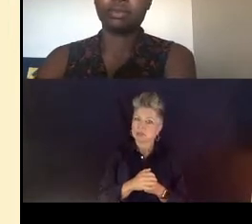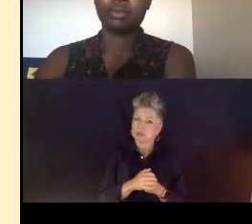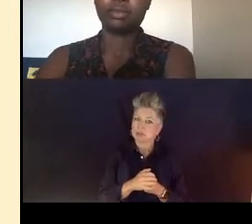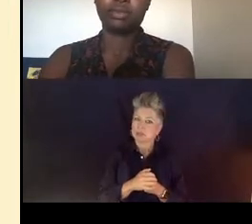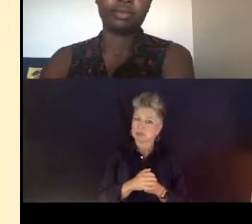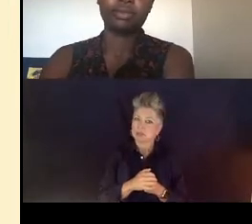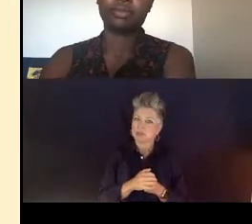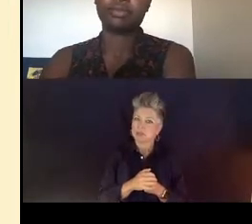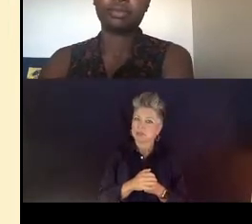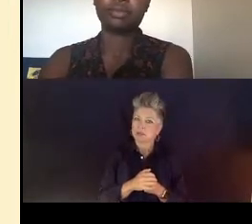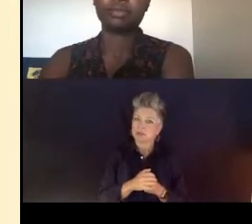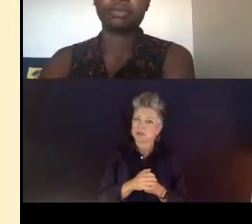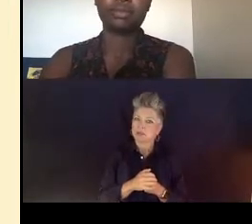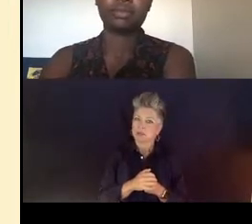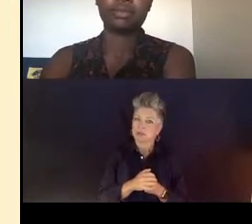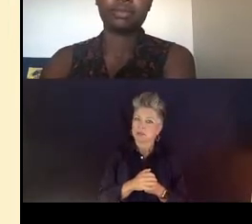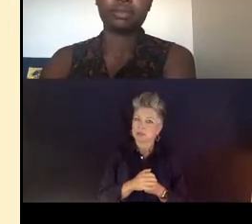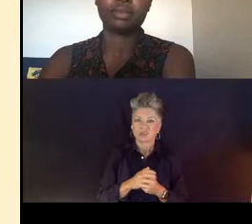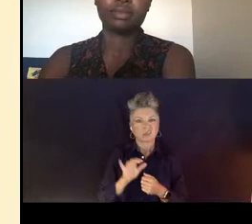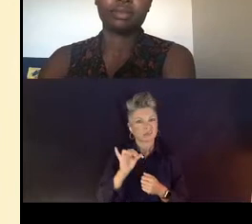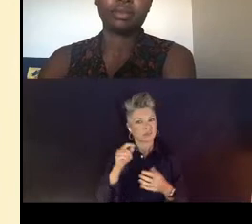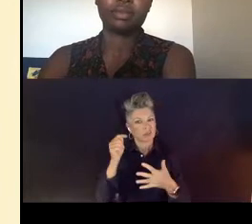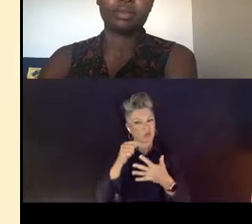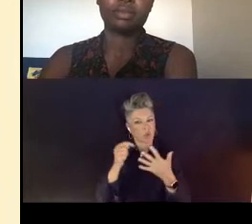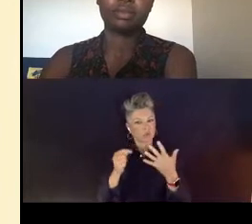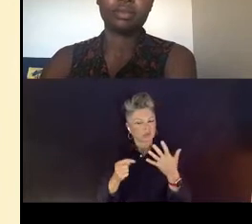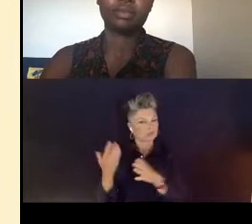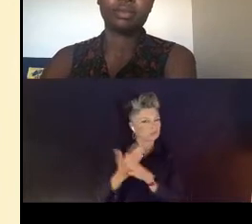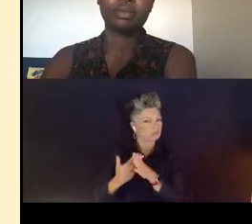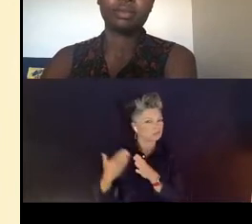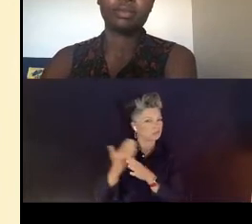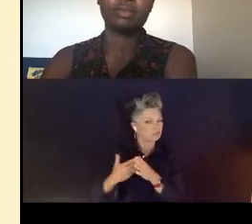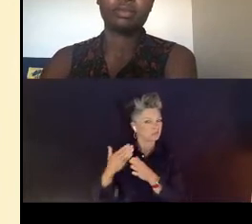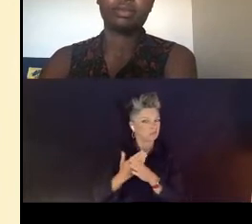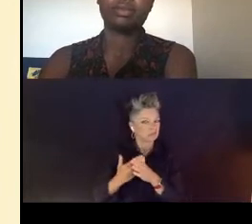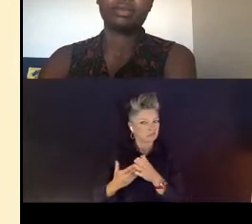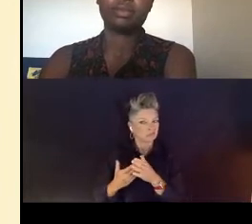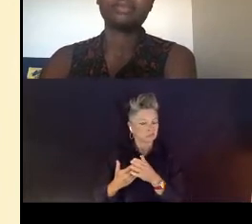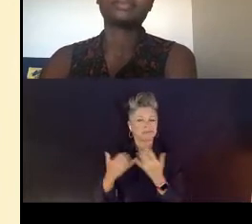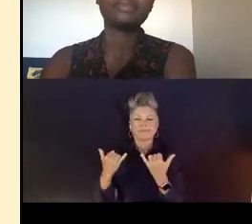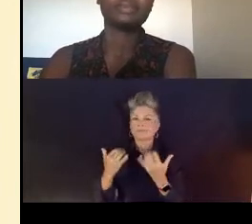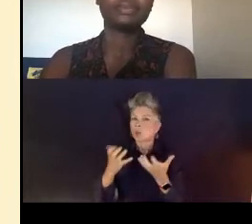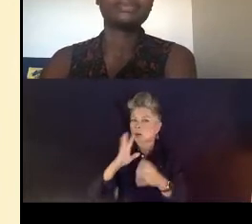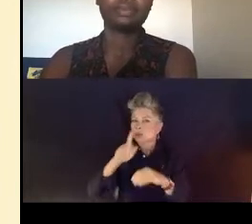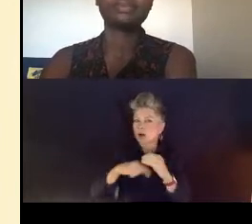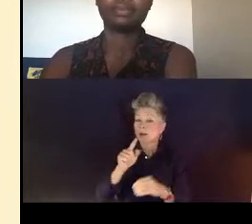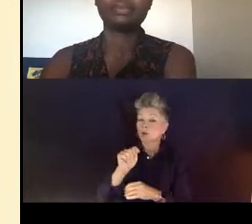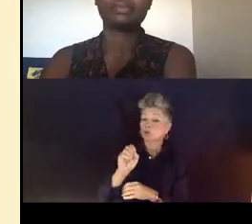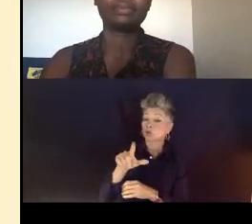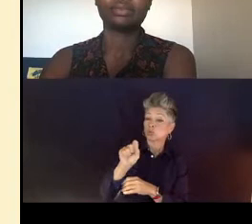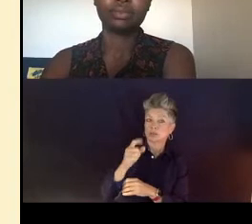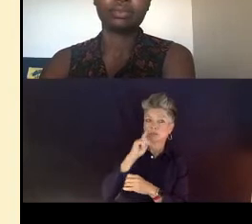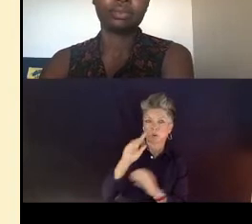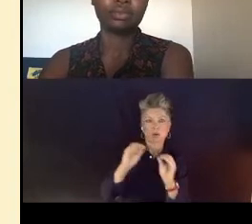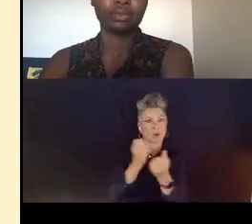are kind of like that thorn in our side, we'd like to go ahead and talk about tools for safer streets, or what we